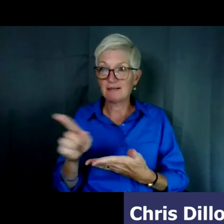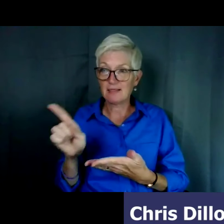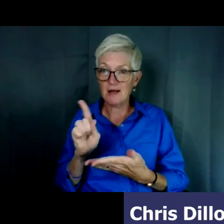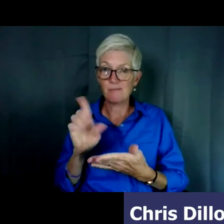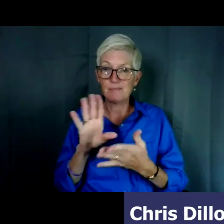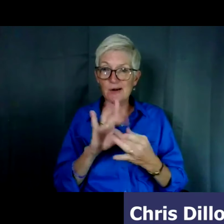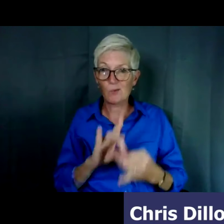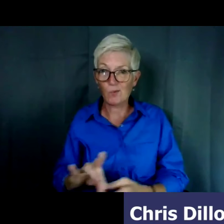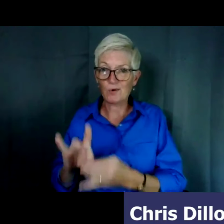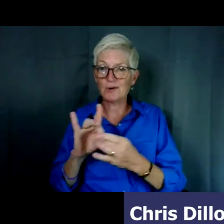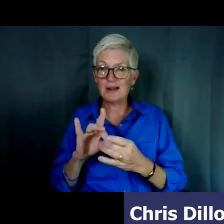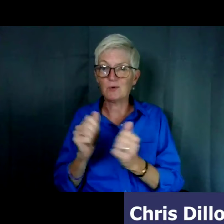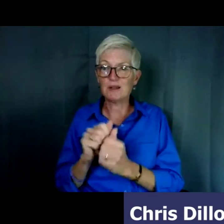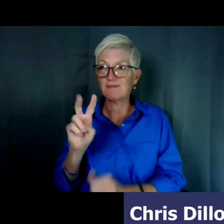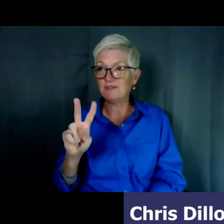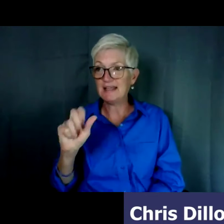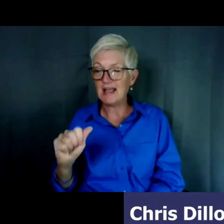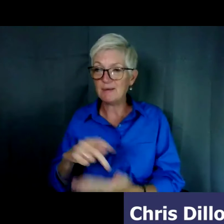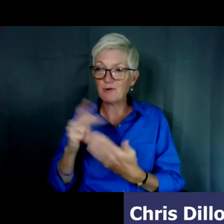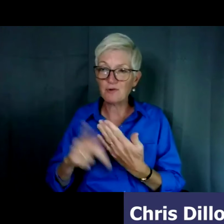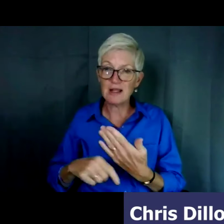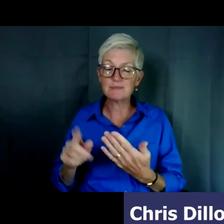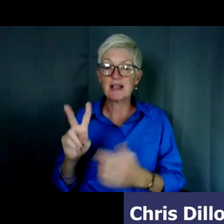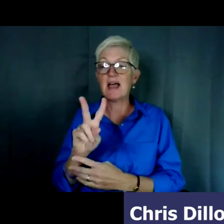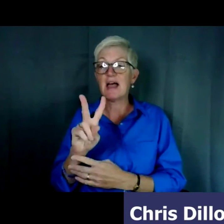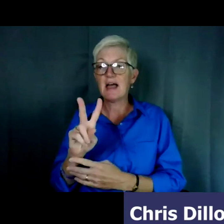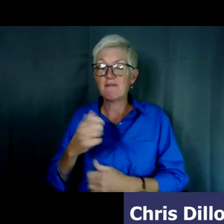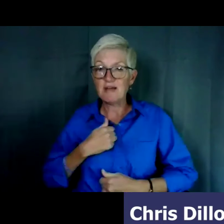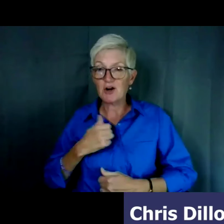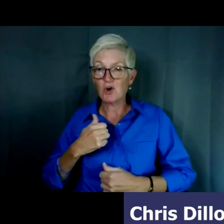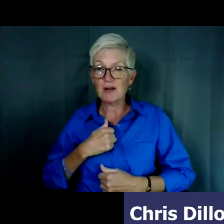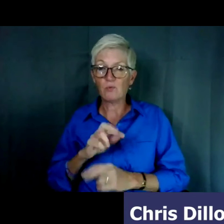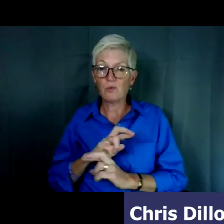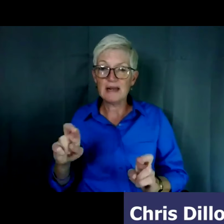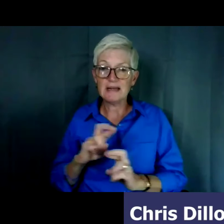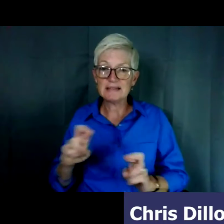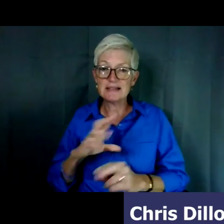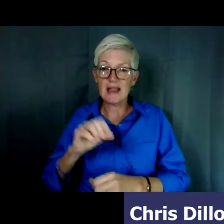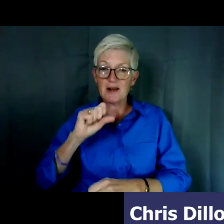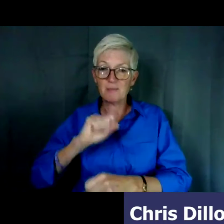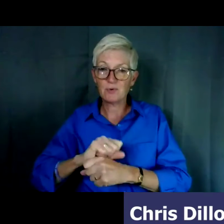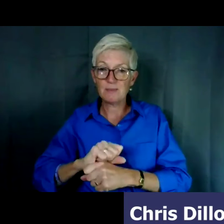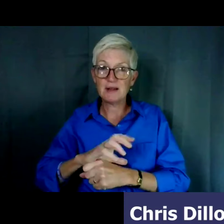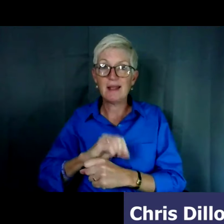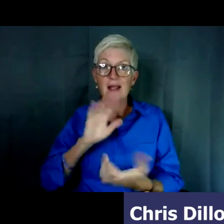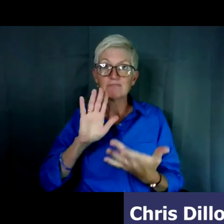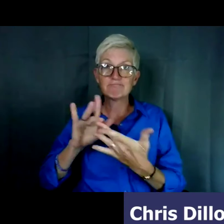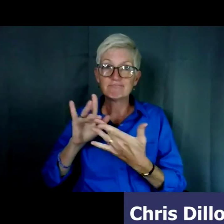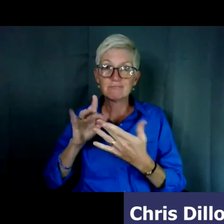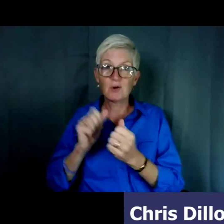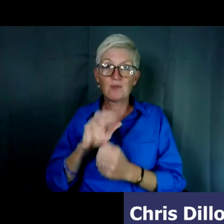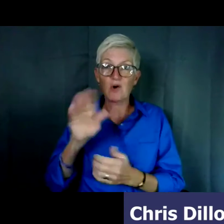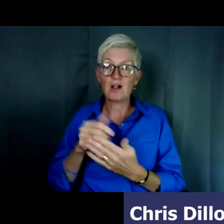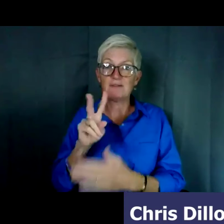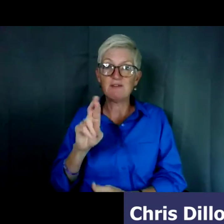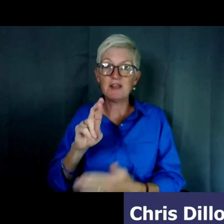coordinations with Veterans Affairs, veteran readiness and employment, and as well as maintaining contact with all our VR partners in